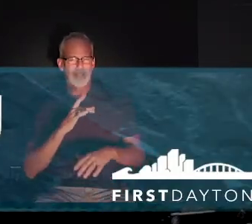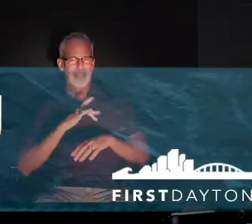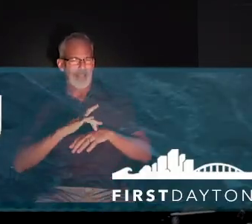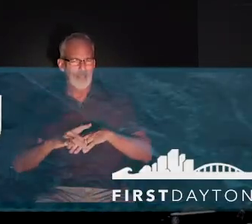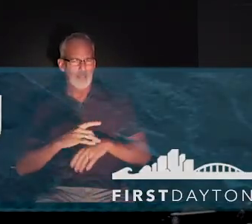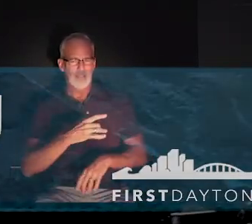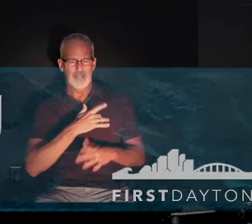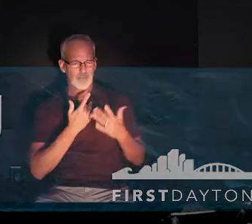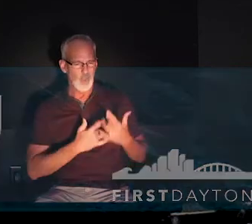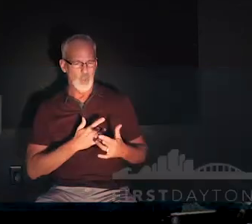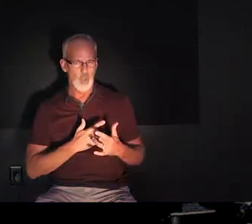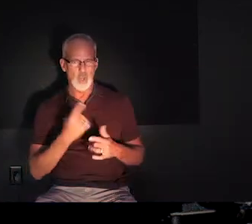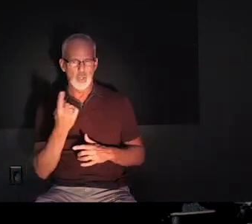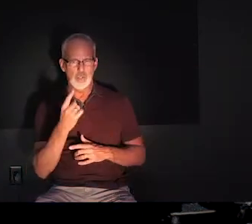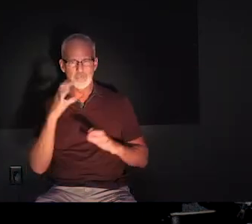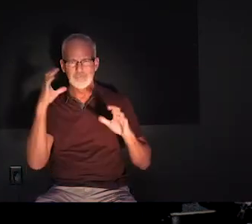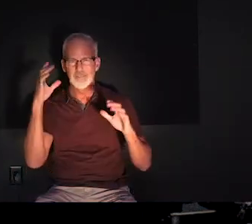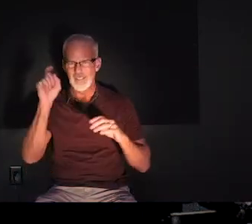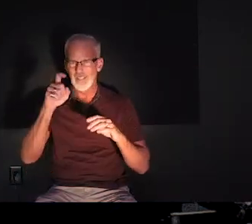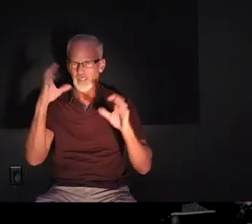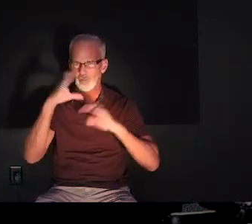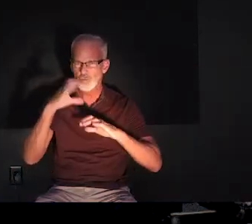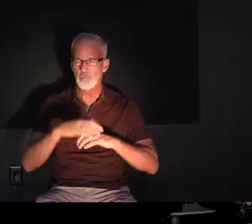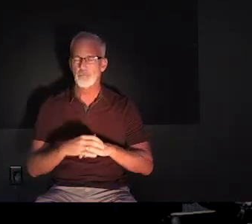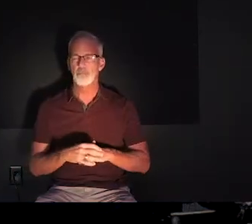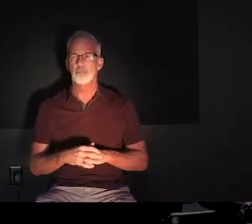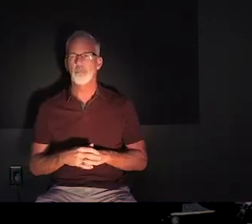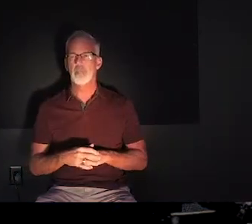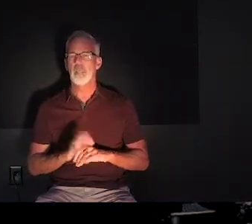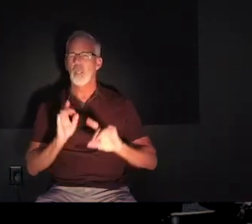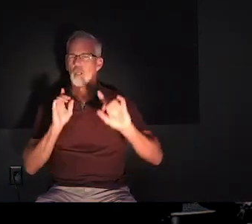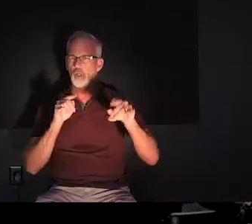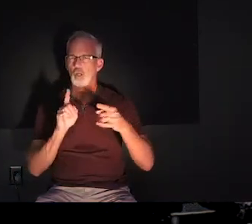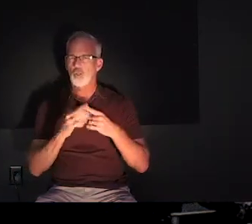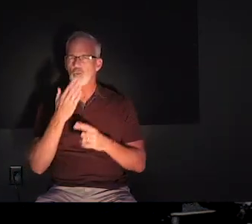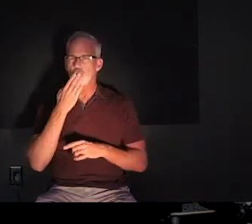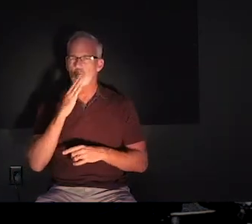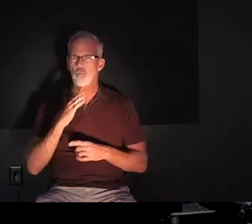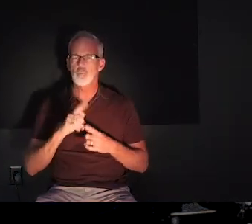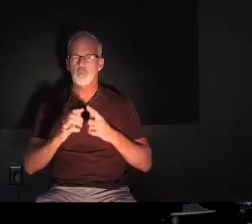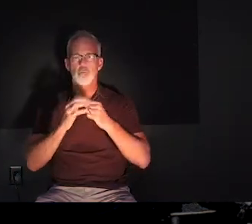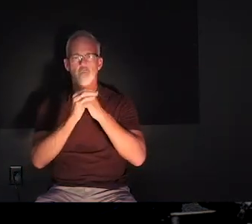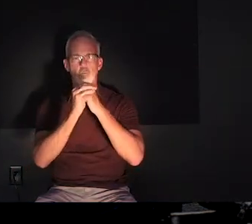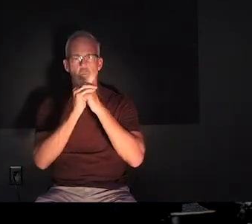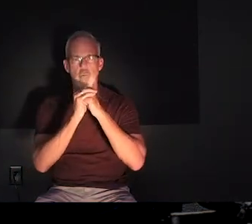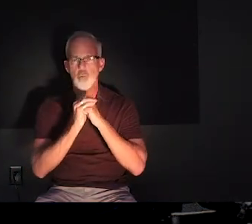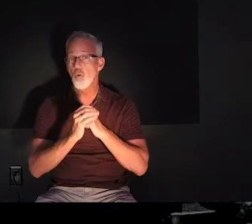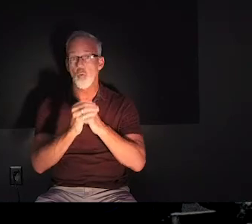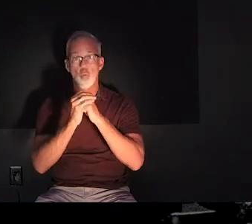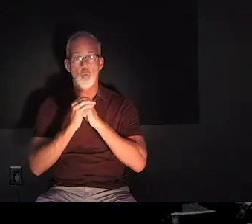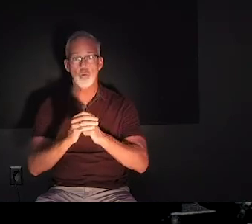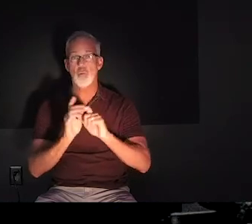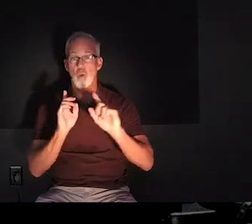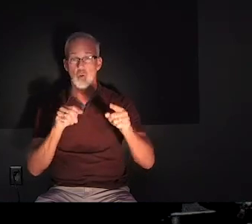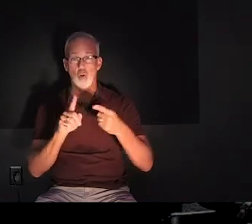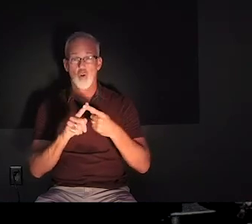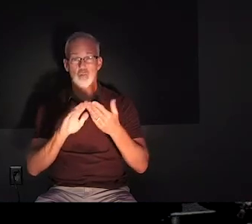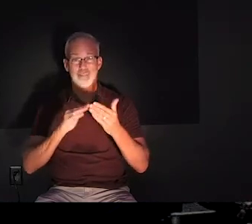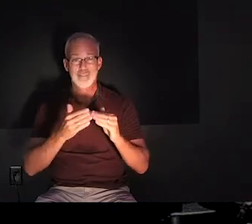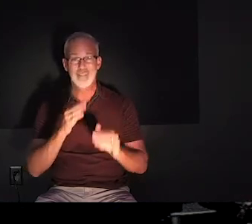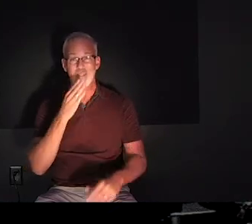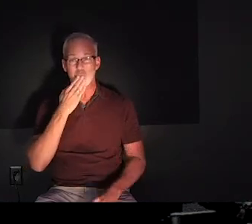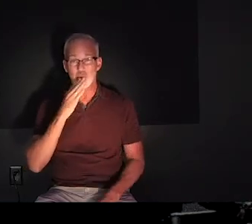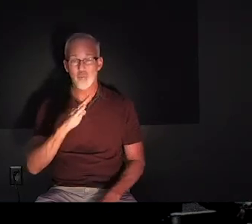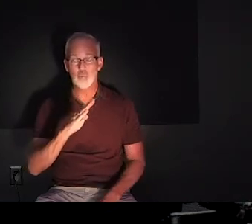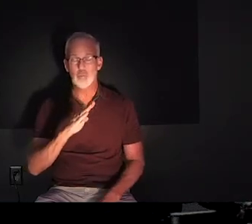of verse 27, and it says, and he had come to Jerusalem to worship. He had gone to the city of